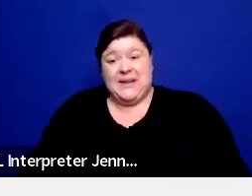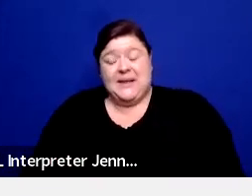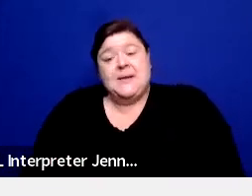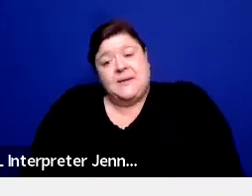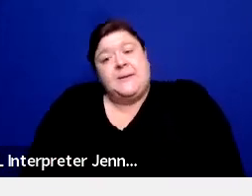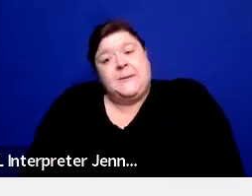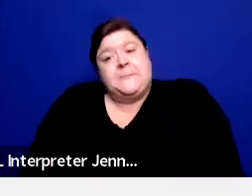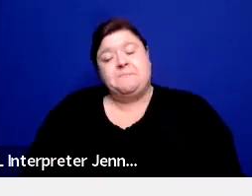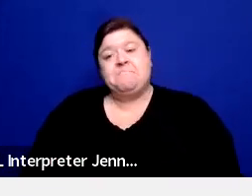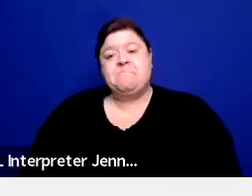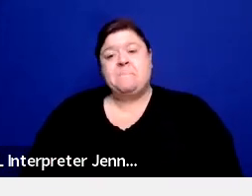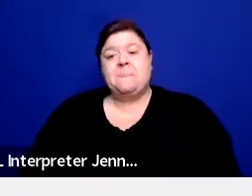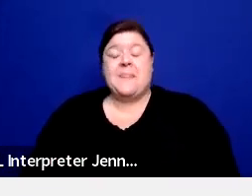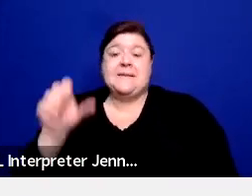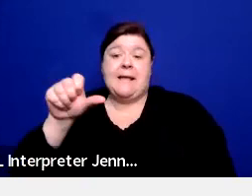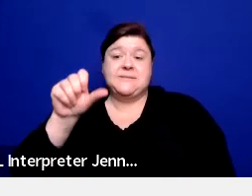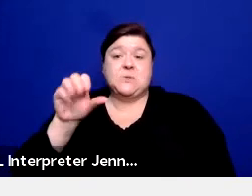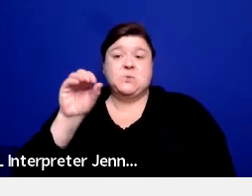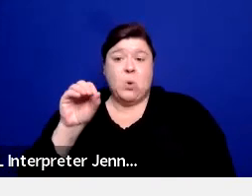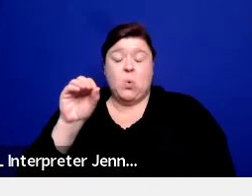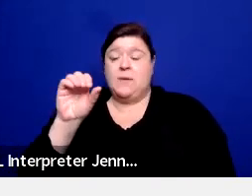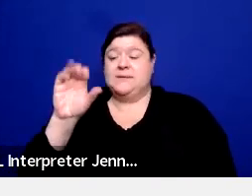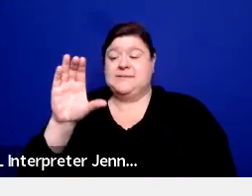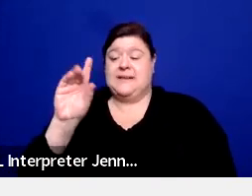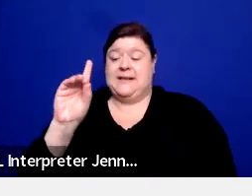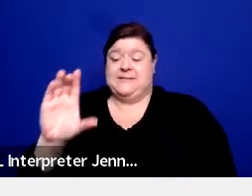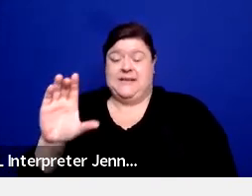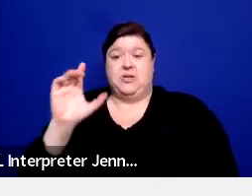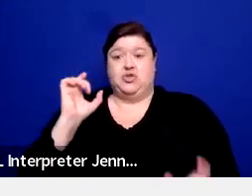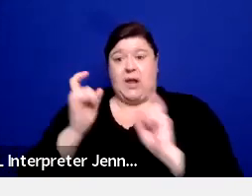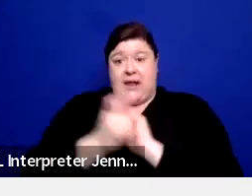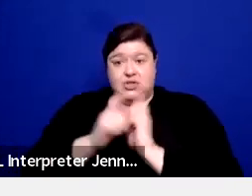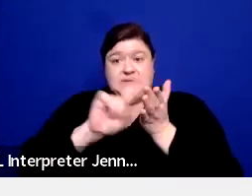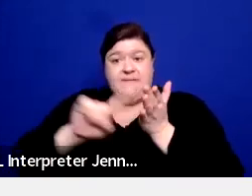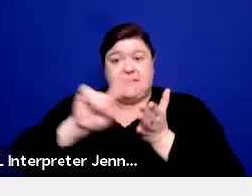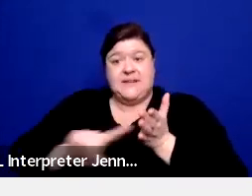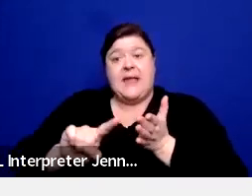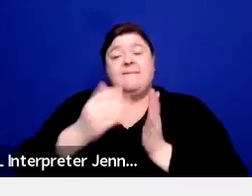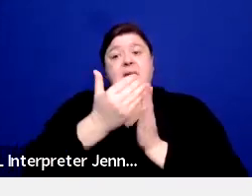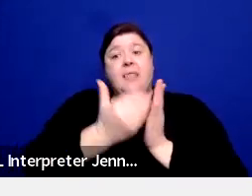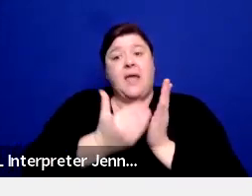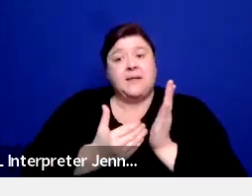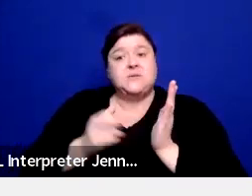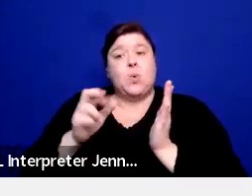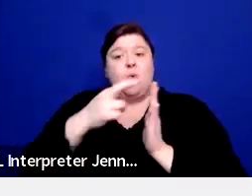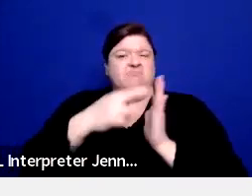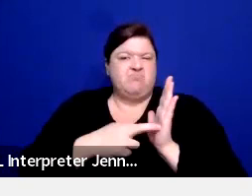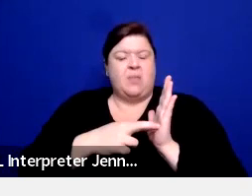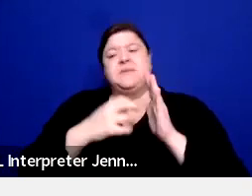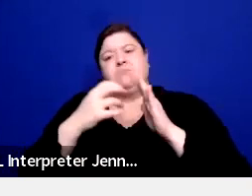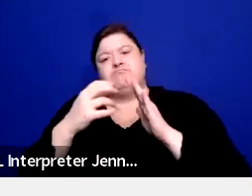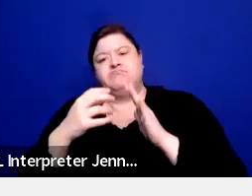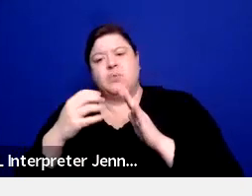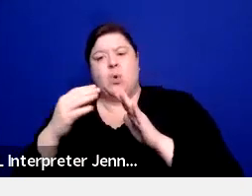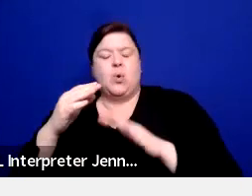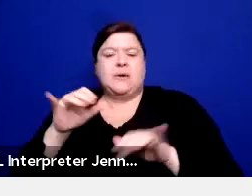yeah, so when the CDC changed its investigative guidelines, or its quarantine and